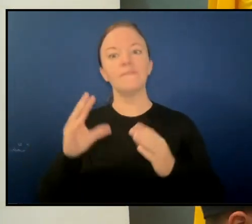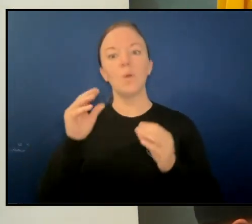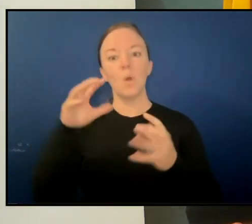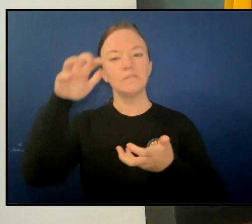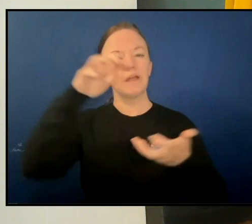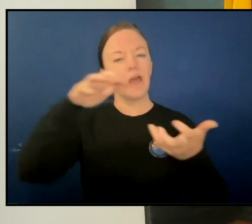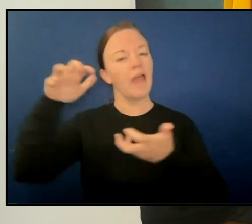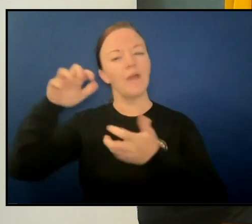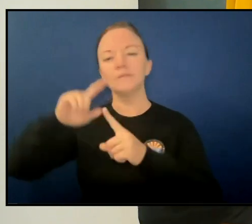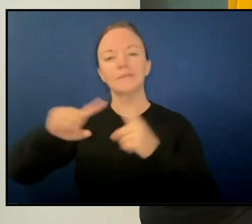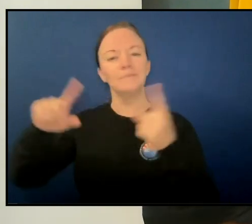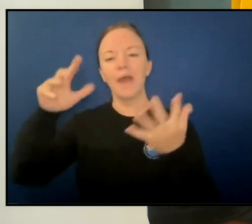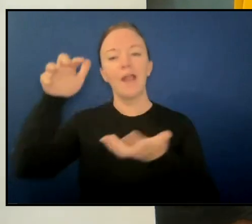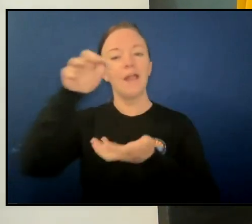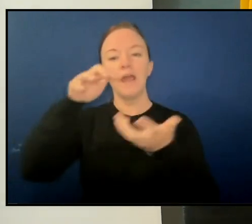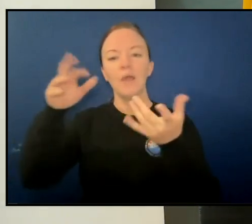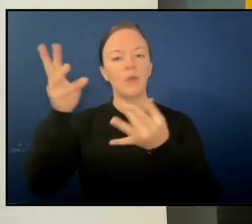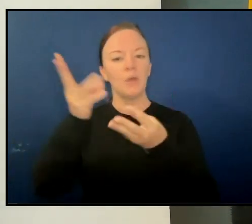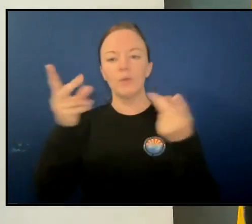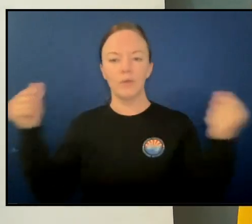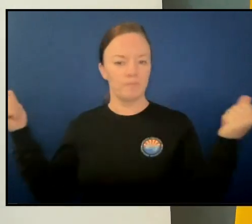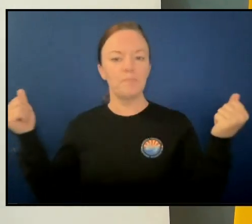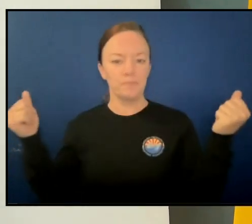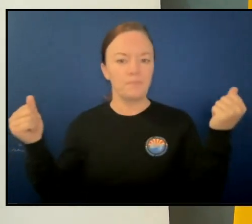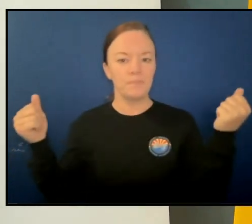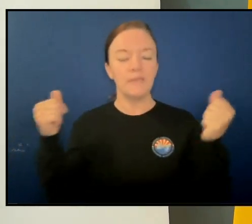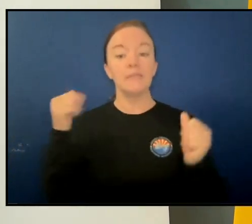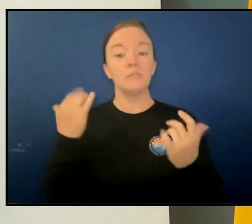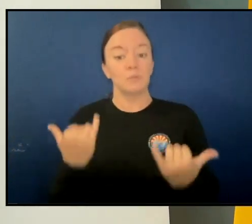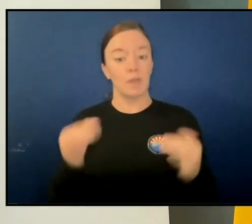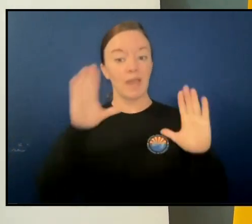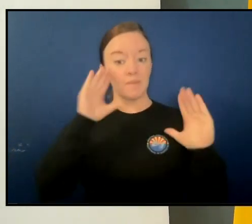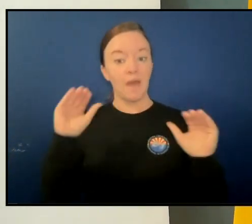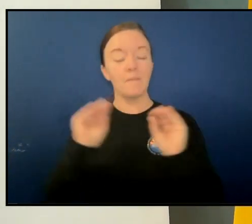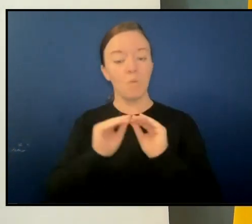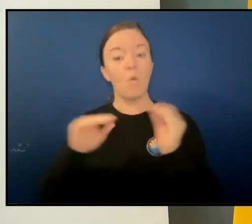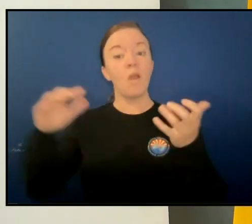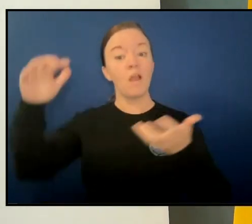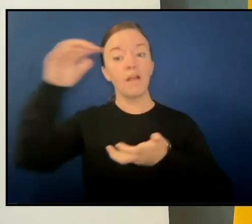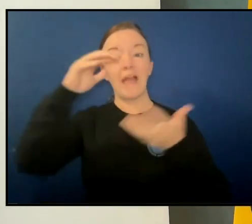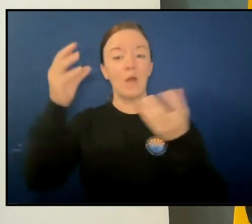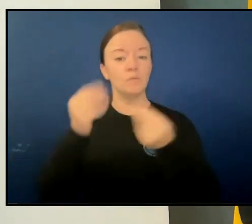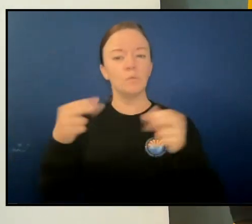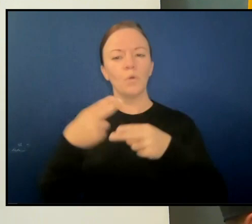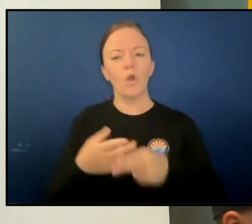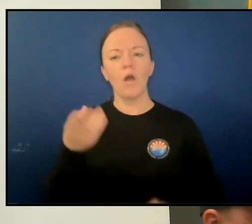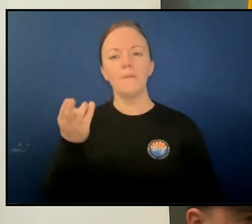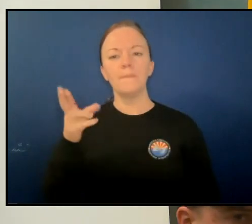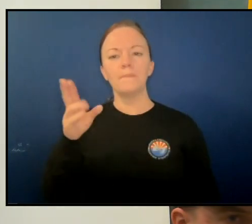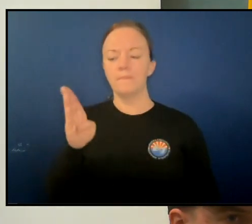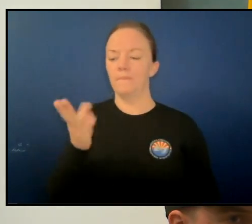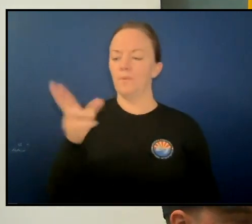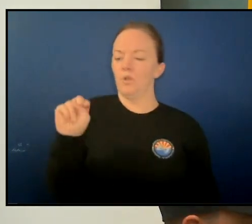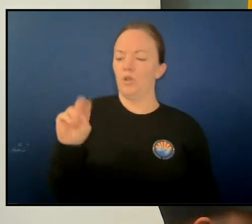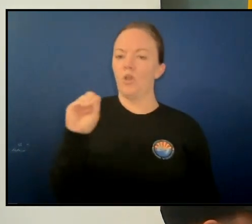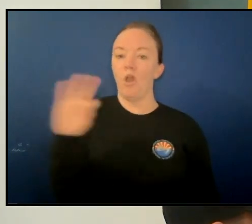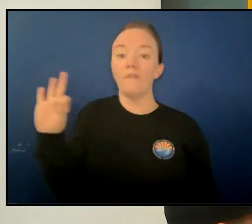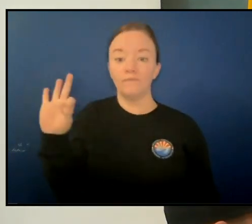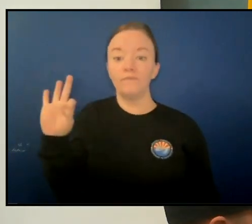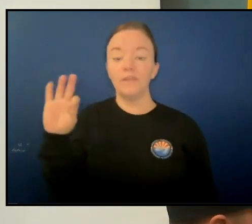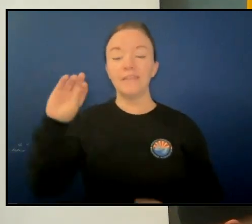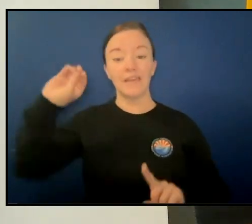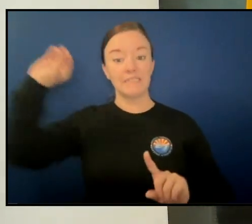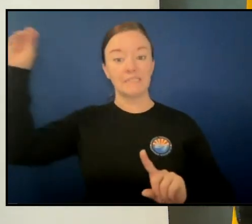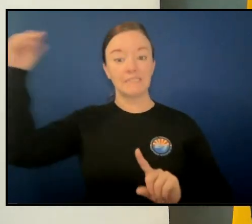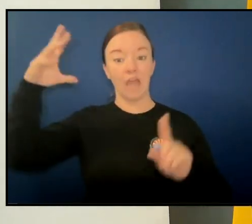so today we're expecting to see more of those clouds burn off as we head in the afternoon, as we start to battle between dry